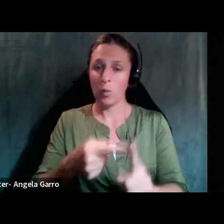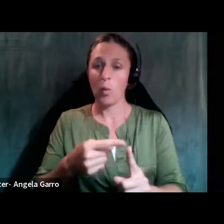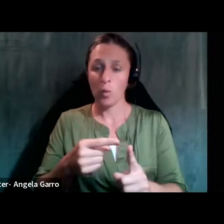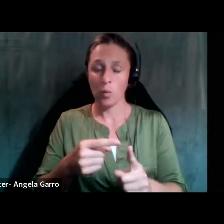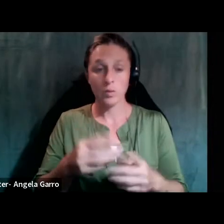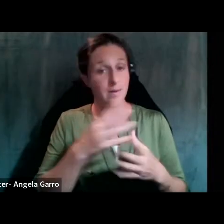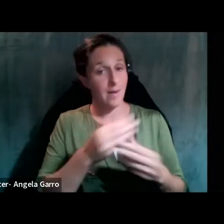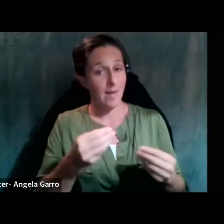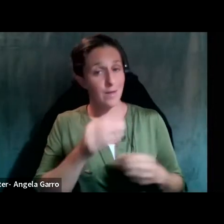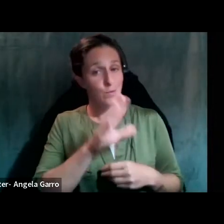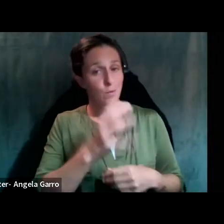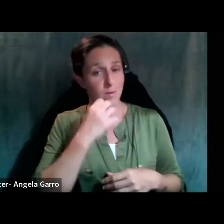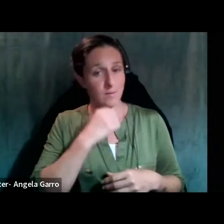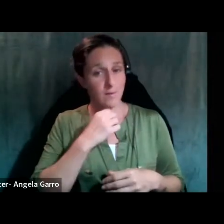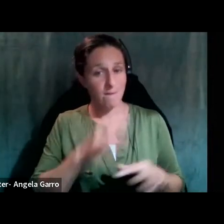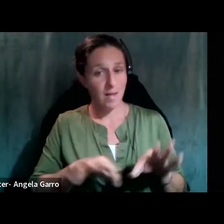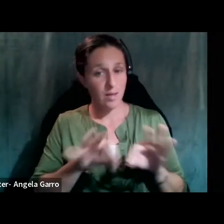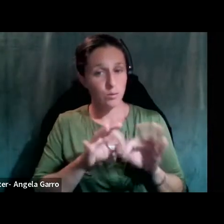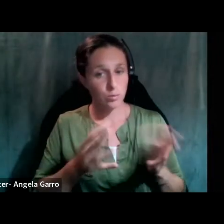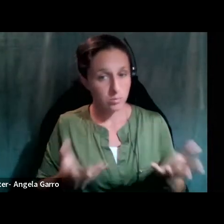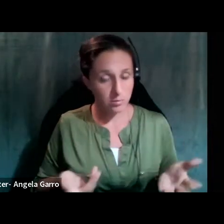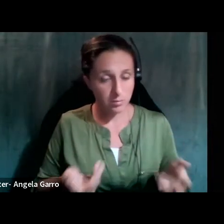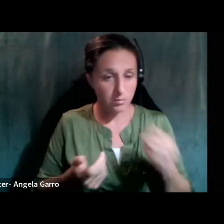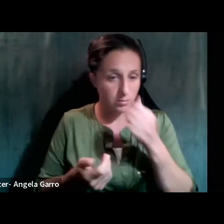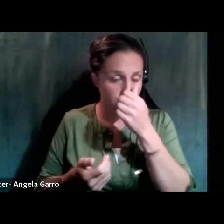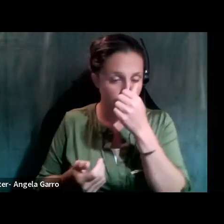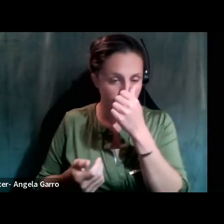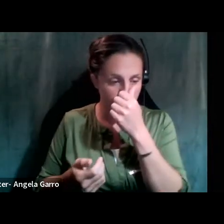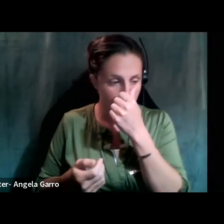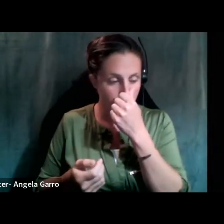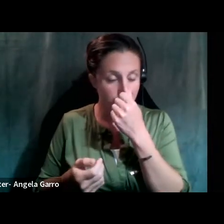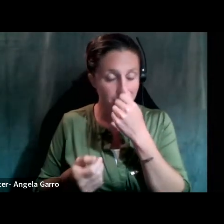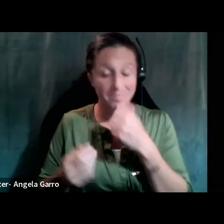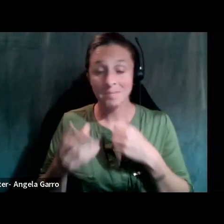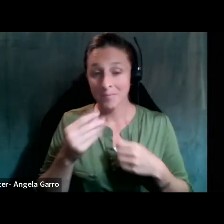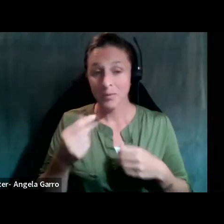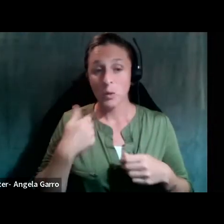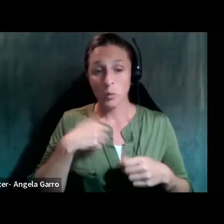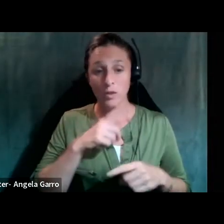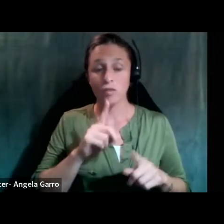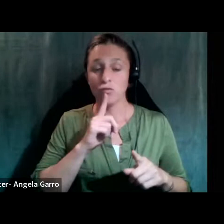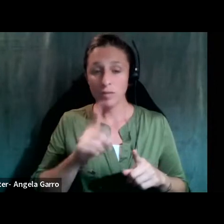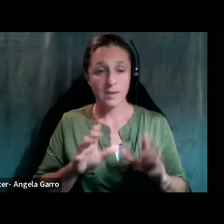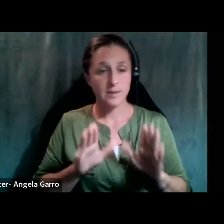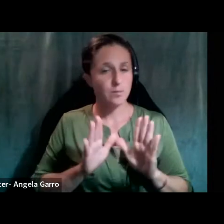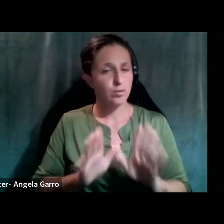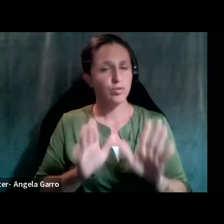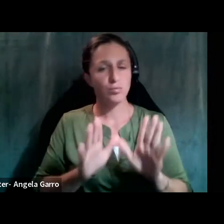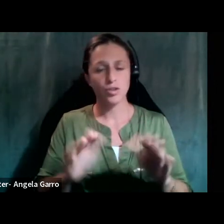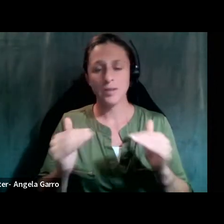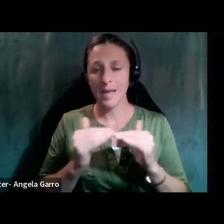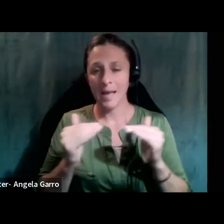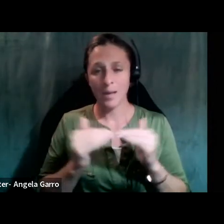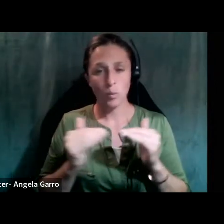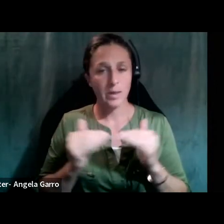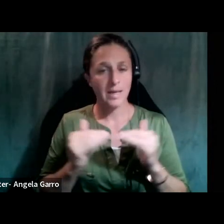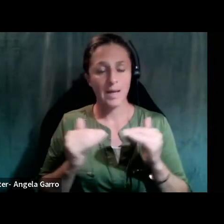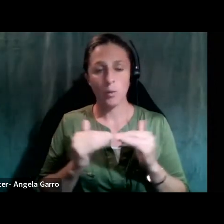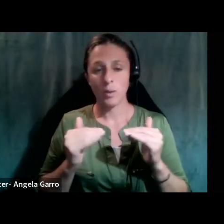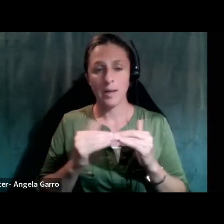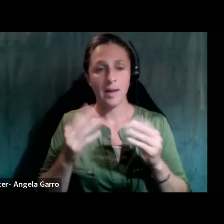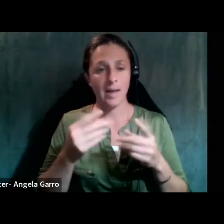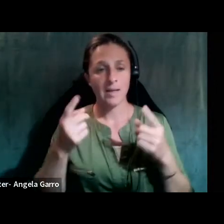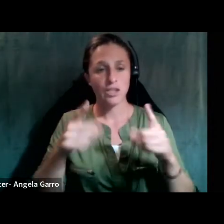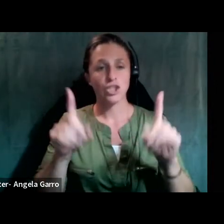values. Yeah. Mhm. No, I totally agree with that. I think, we've really been pushing on equity, and we've really been pushing on,